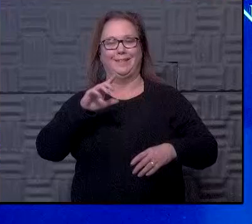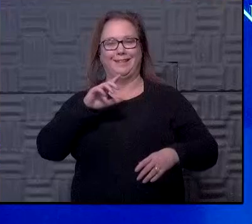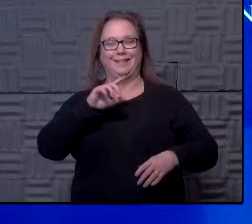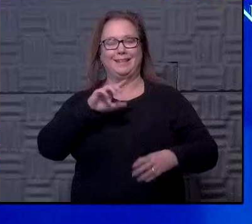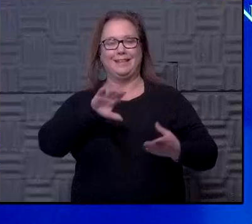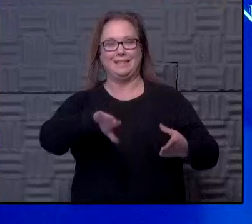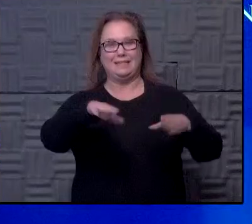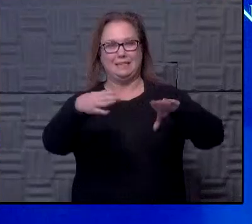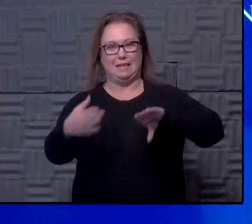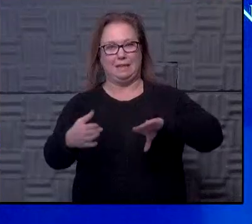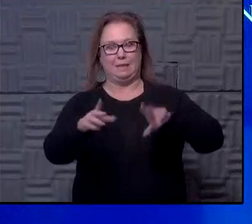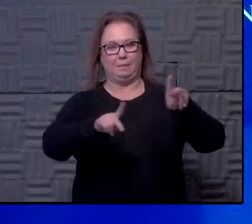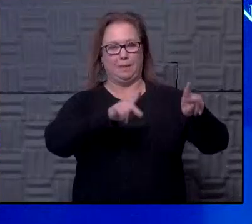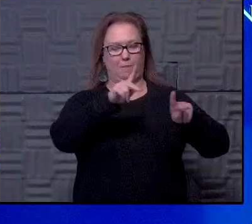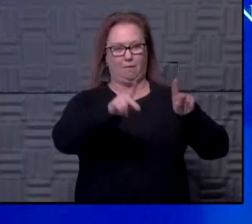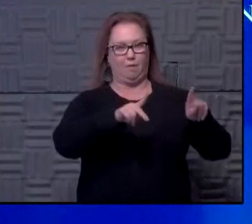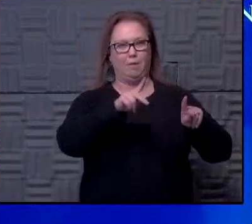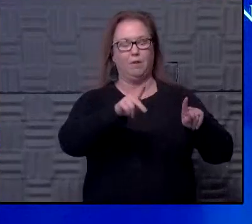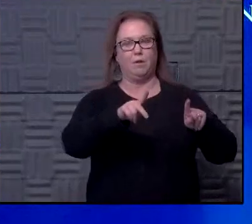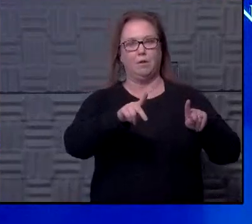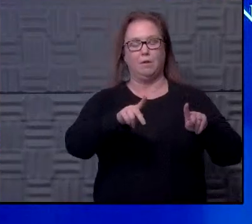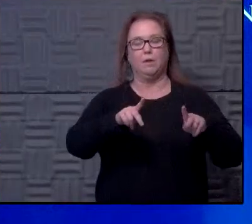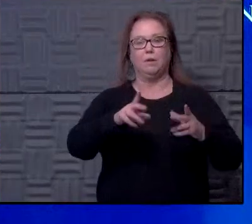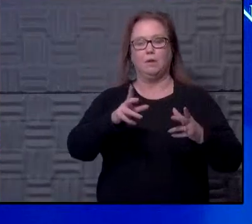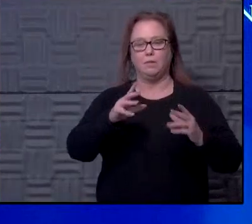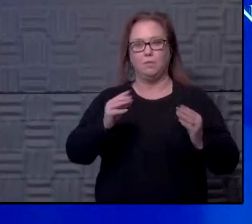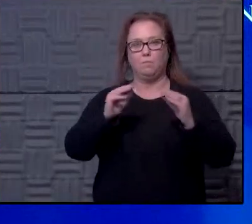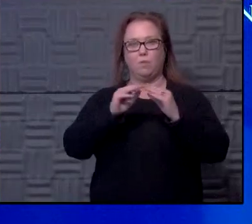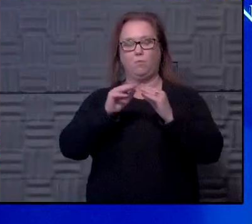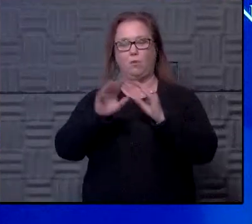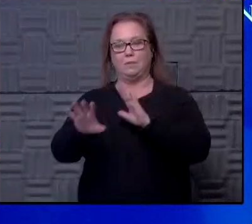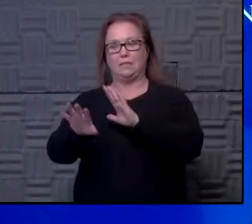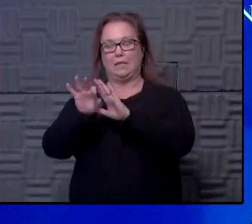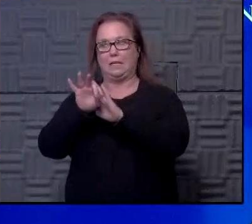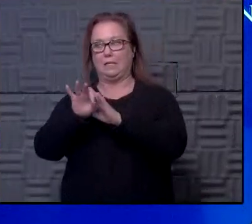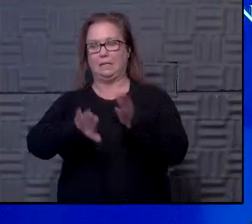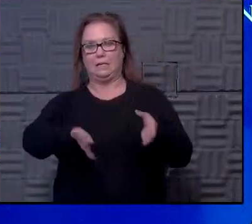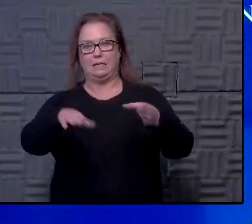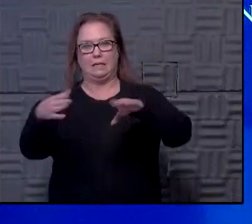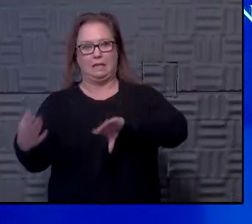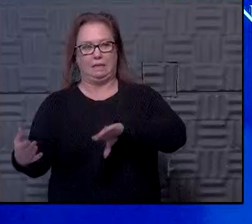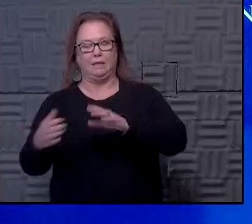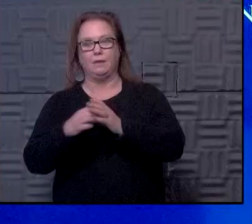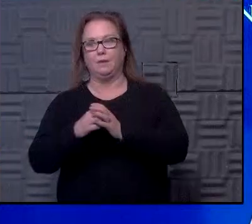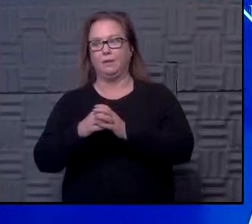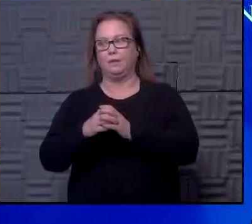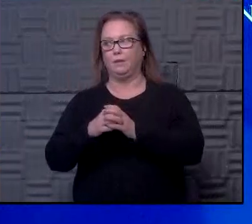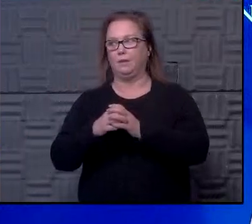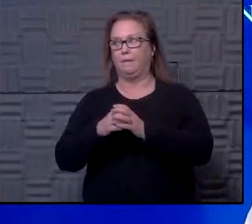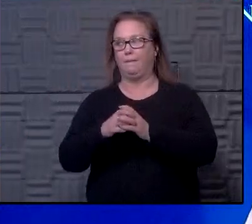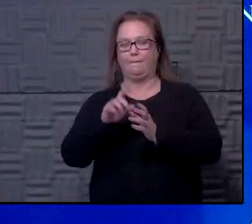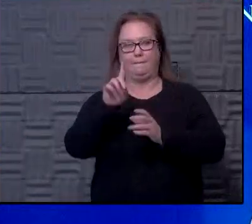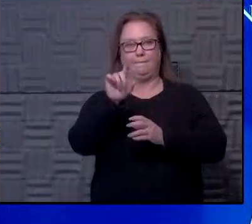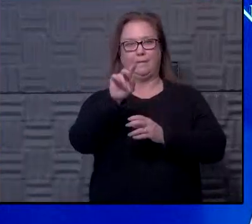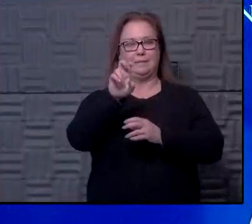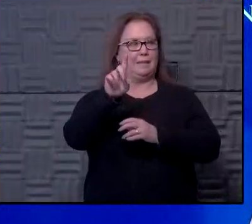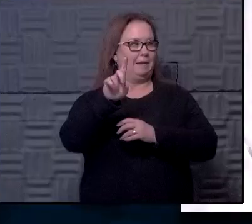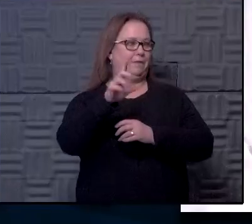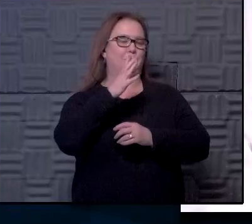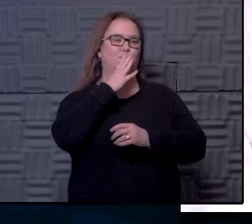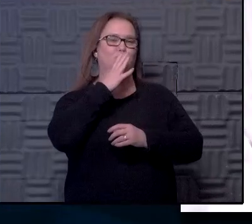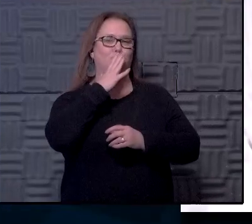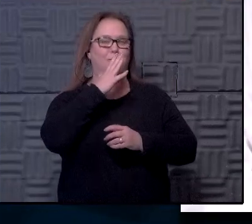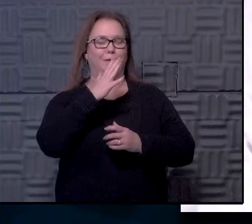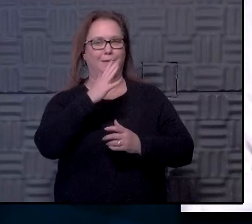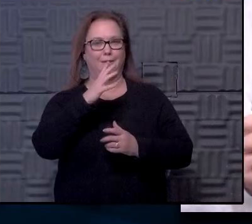of the sick? Because of That's a great transfers, question. that they're being more selective? Oh, that's a great question, Anil. Well done. He always David, has good questions. He does. insight.